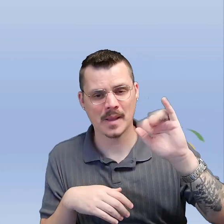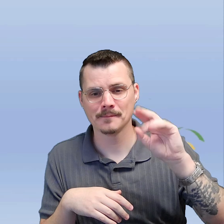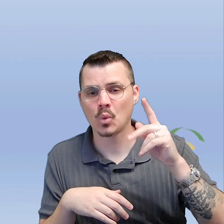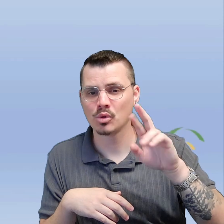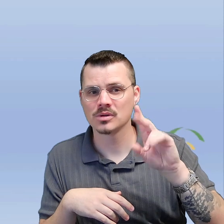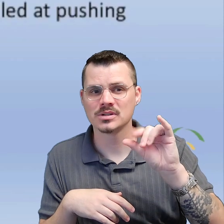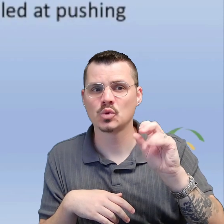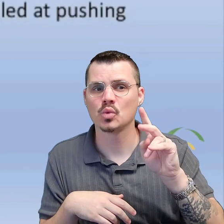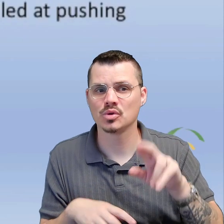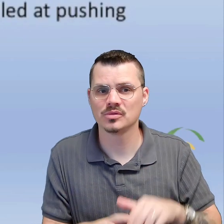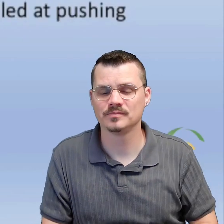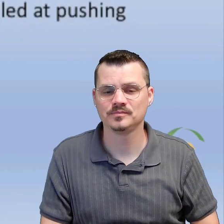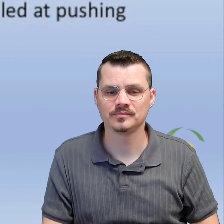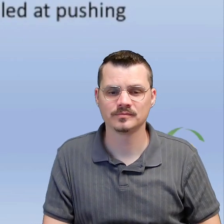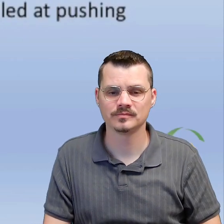disorder.